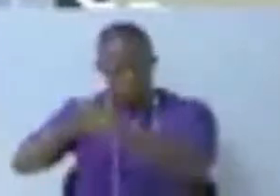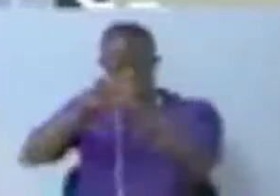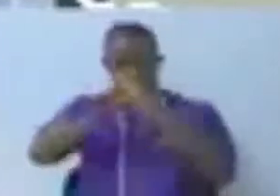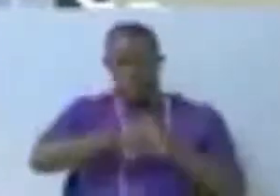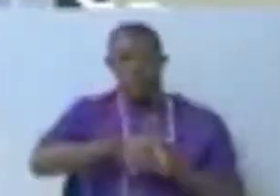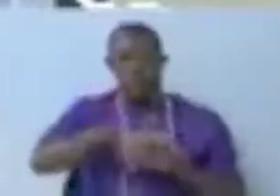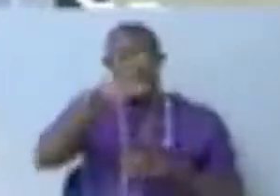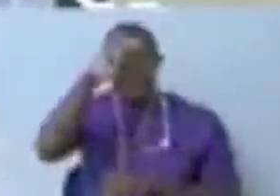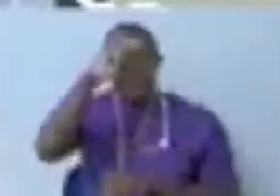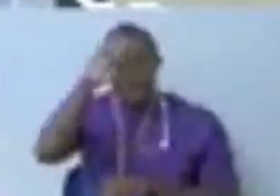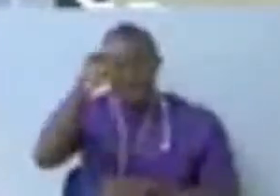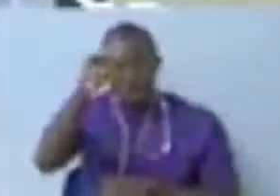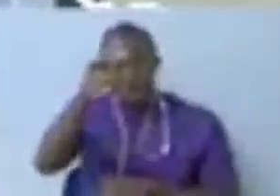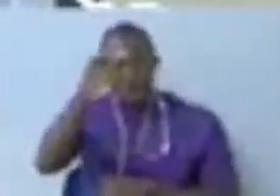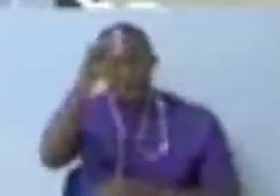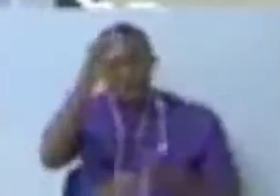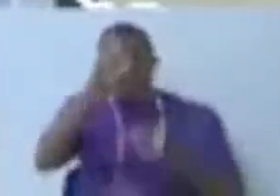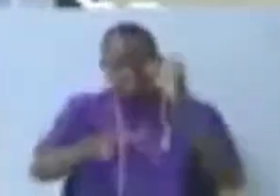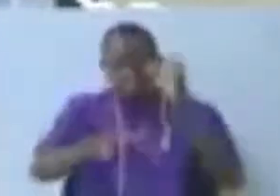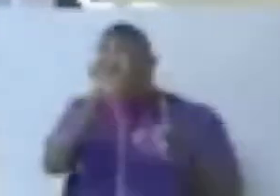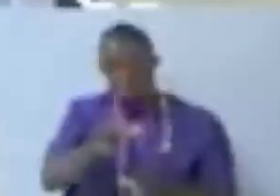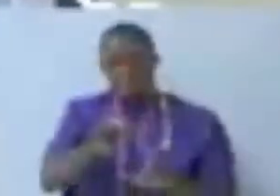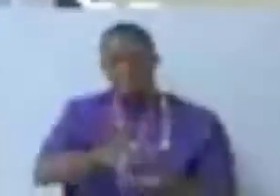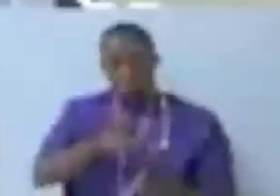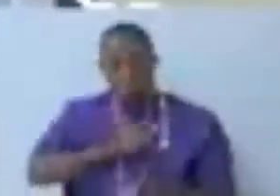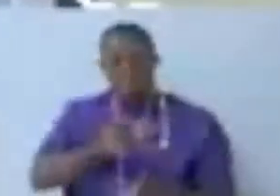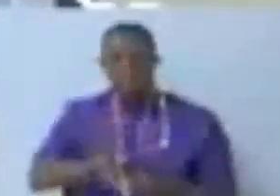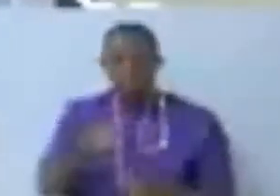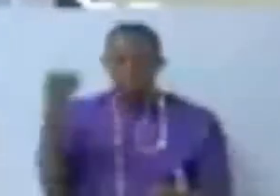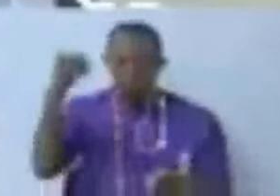He went and held him by the hand